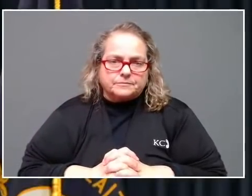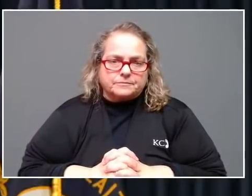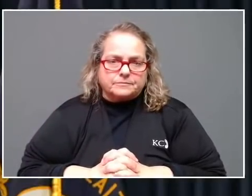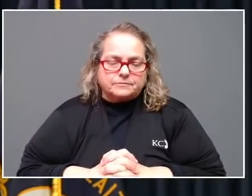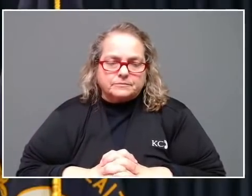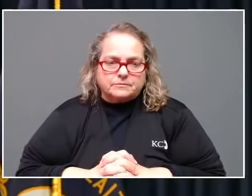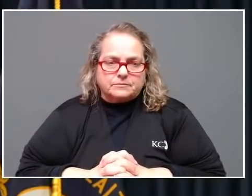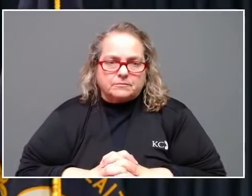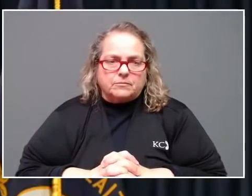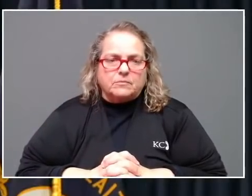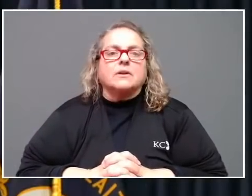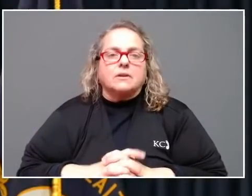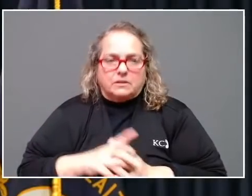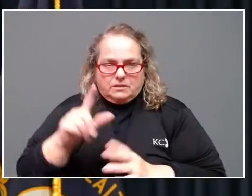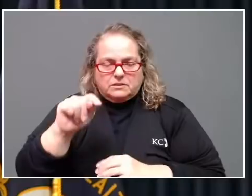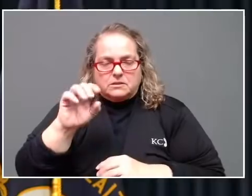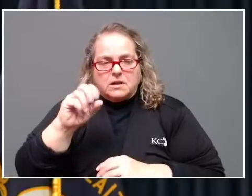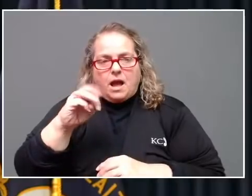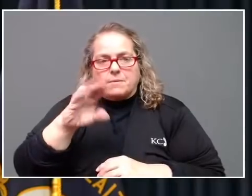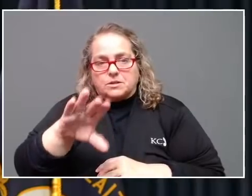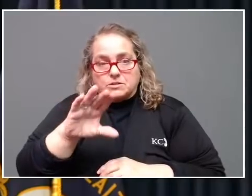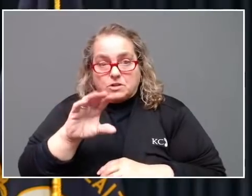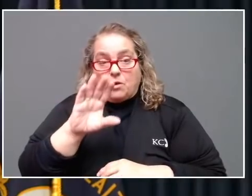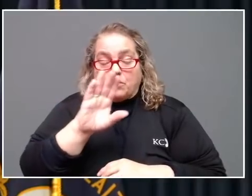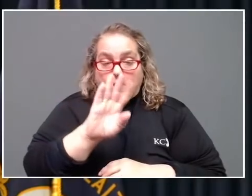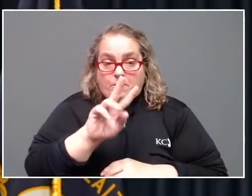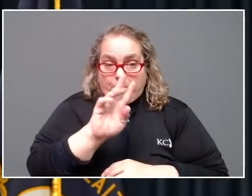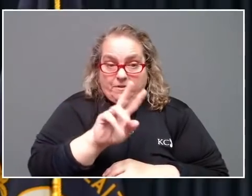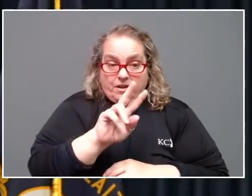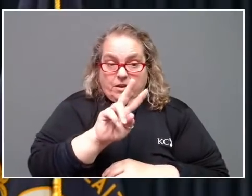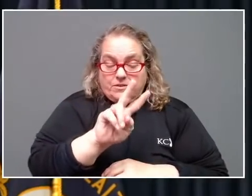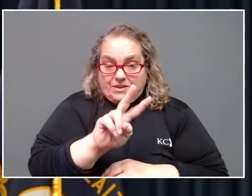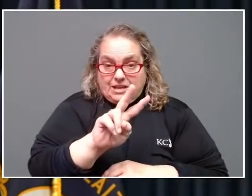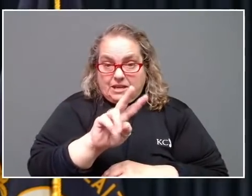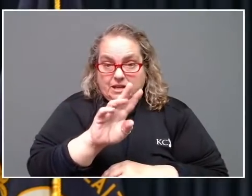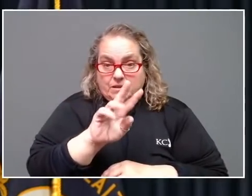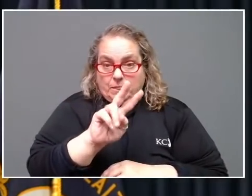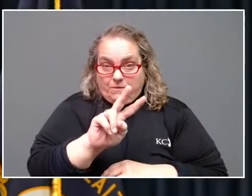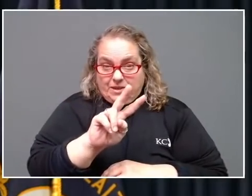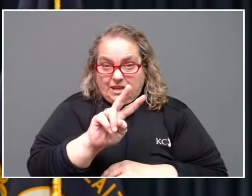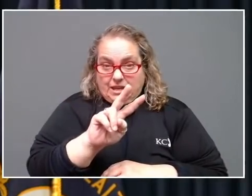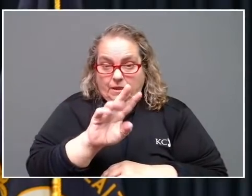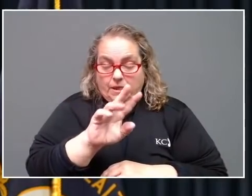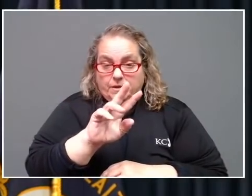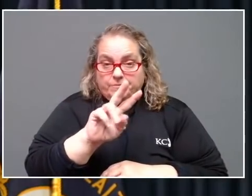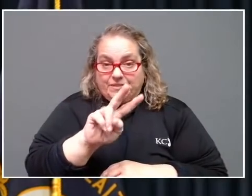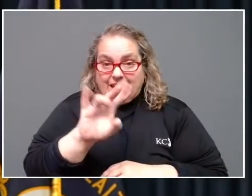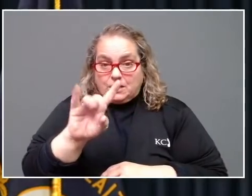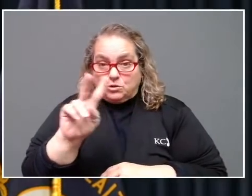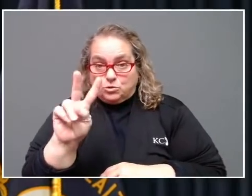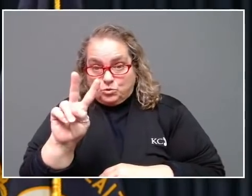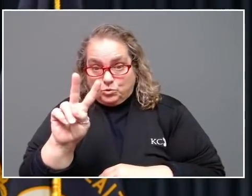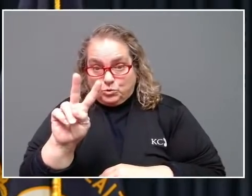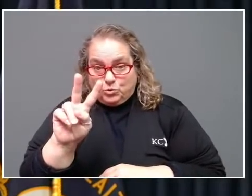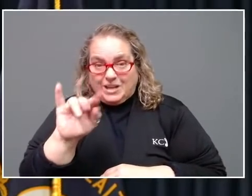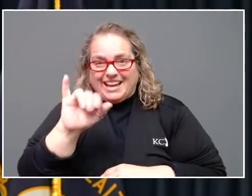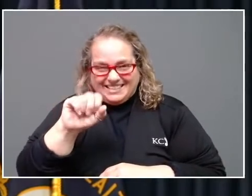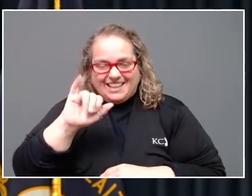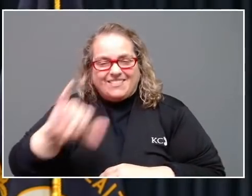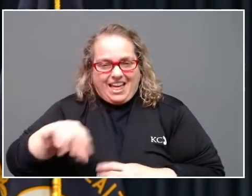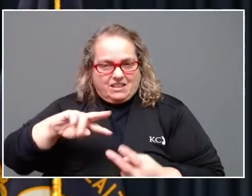Great. So, Tom, BA2 is the variant I think you're talking about. As far as the disease itself, what we understand at the